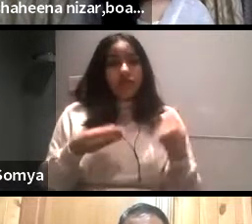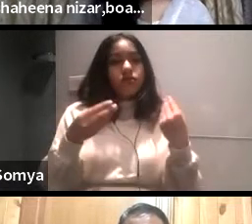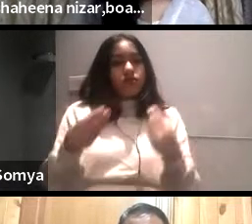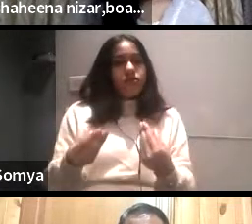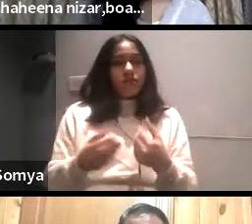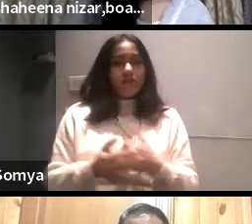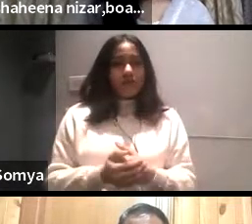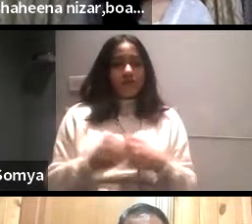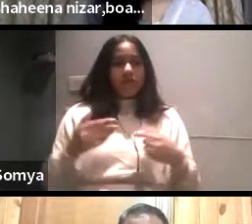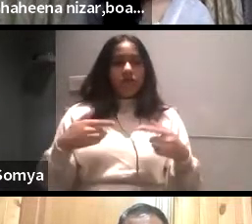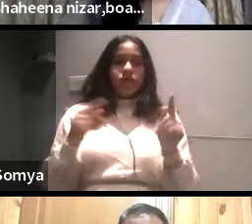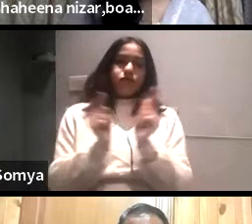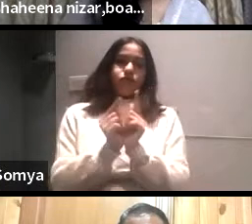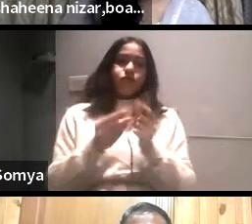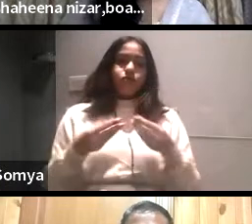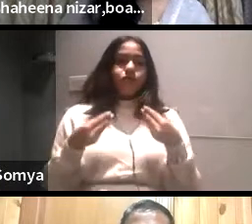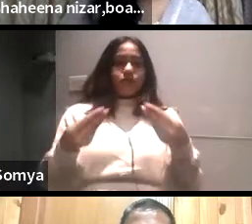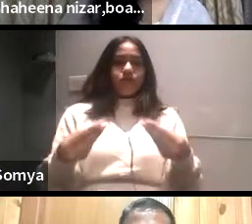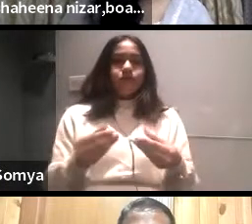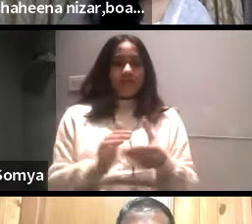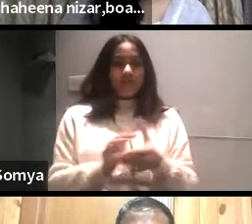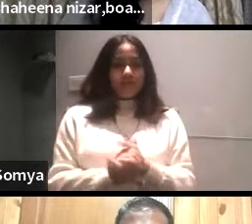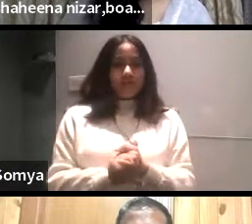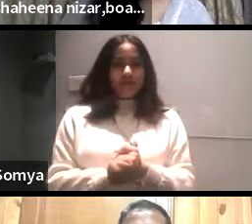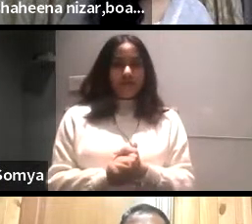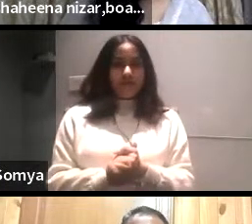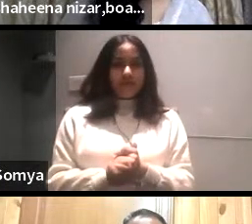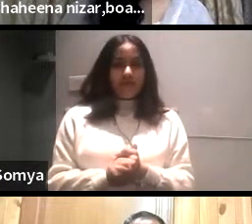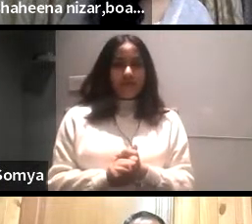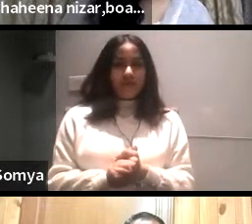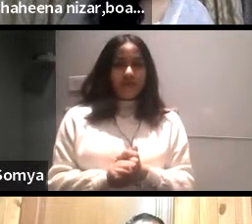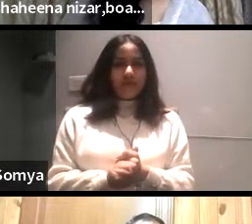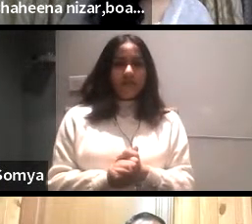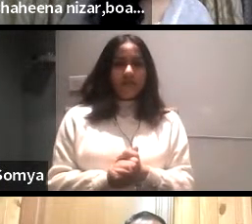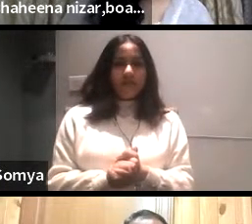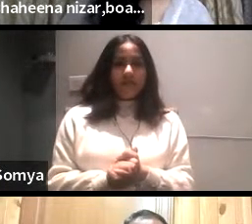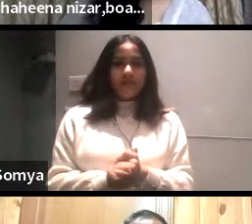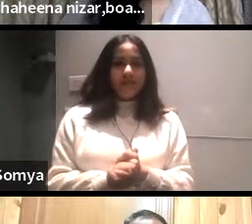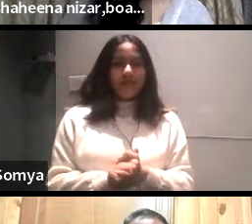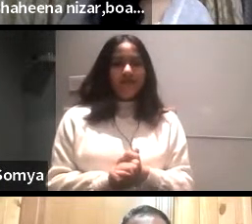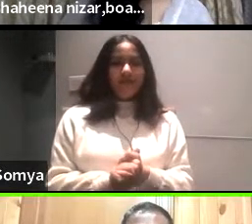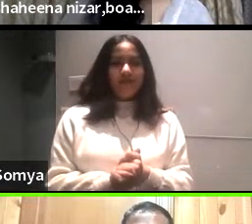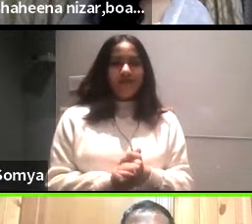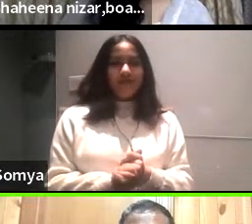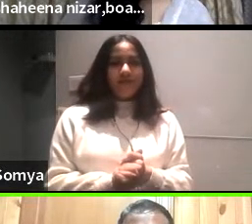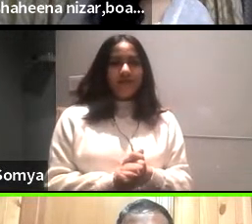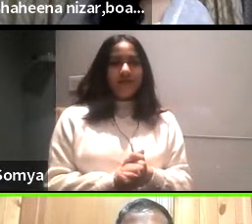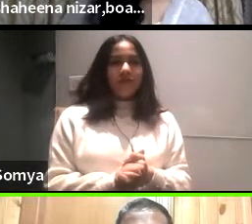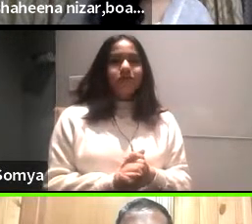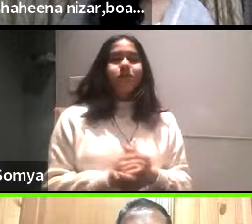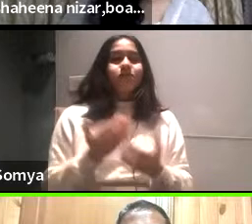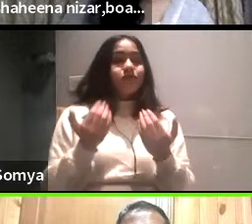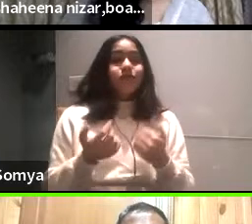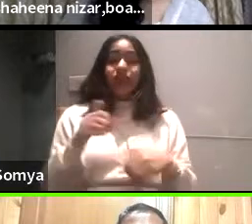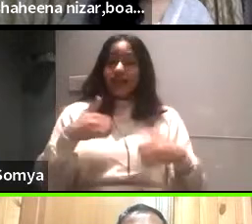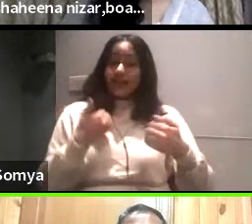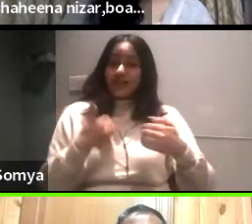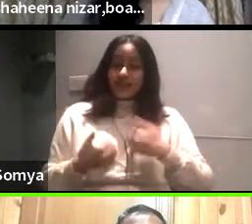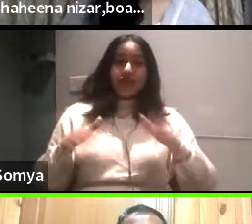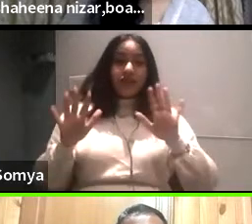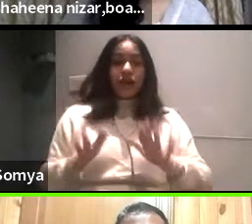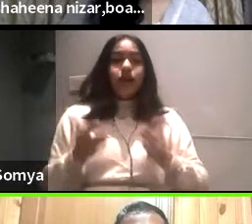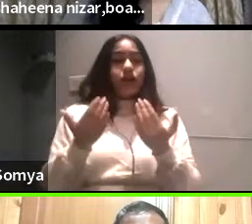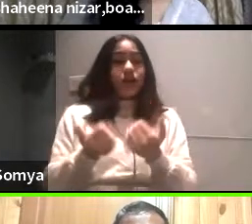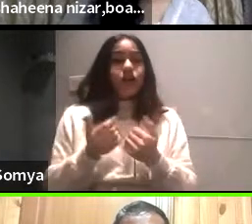often forgotten. And I will stop there because I know I carried on for a long time. No. So this is interesting, because what you're saying